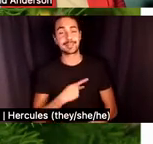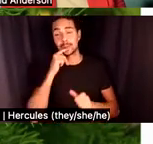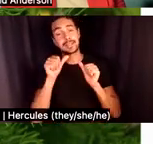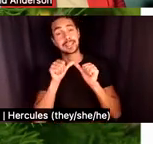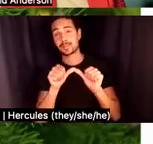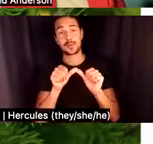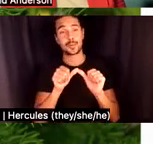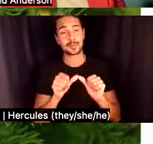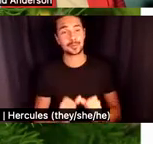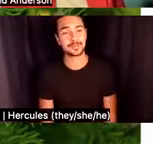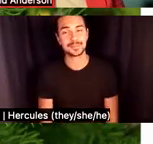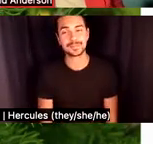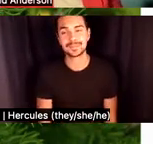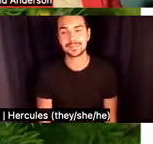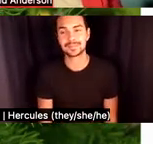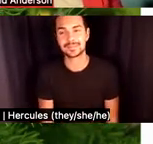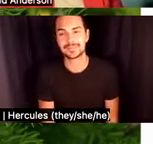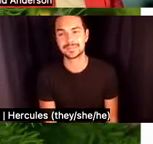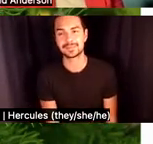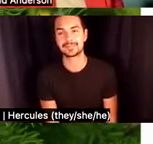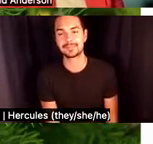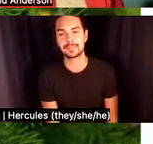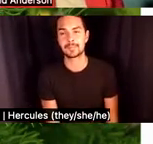minute. And we also want to think about